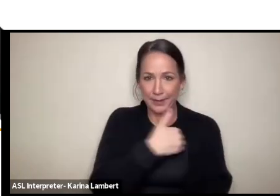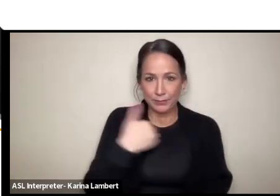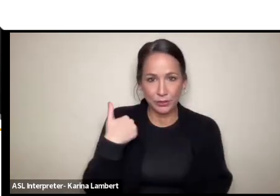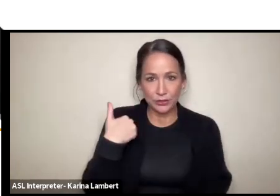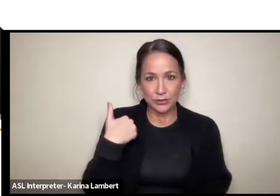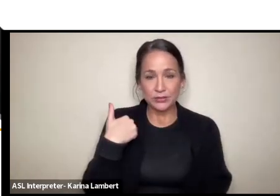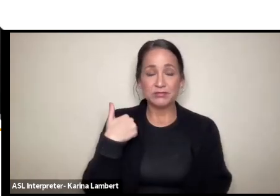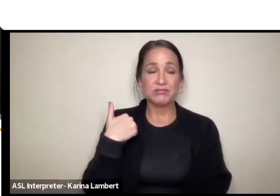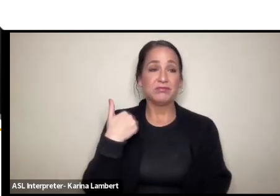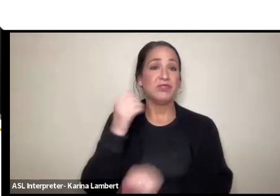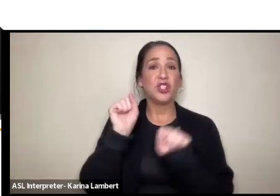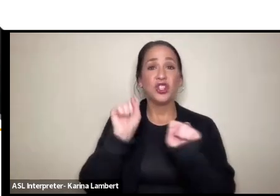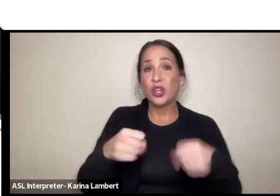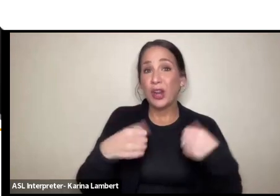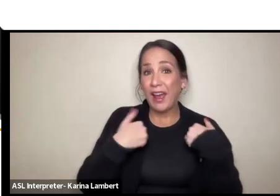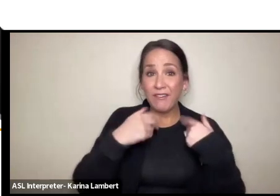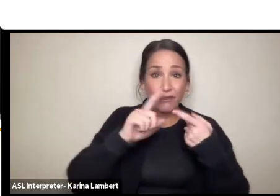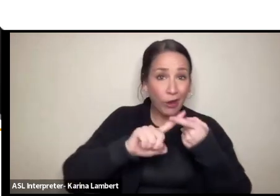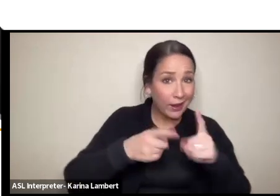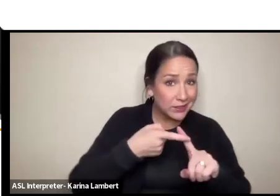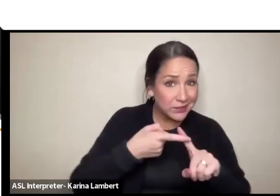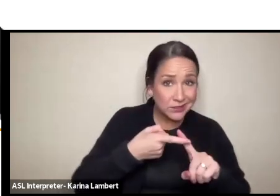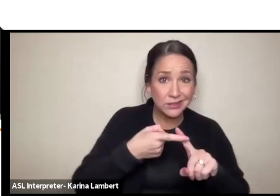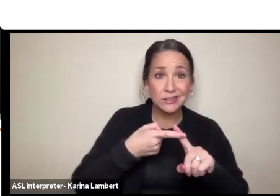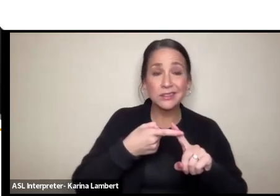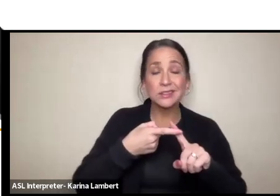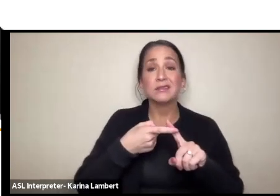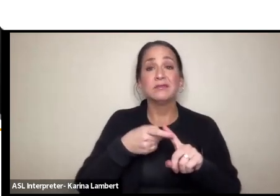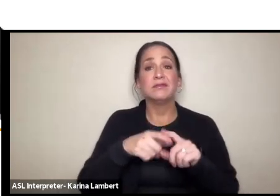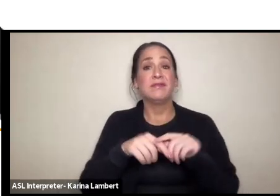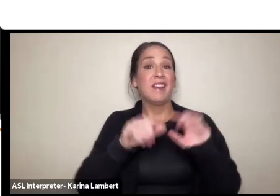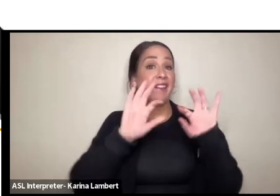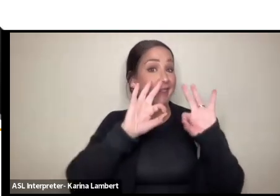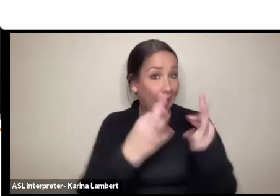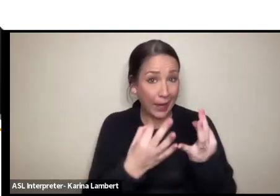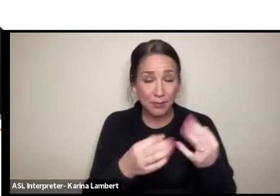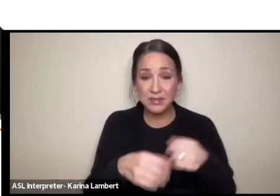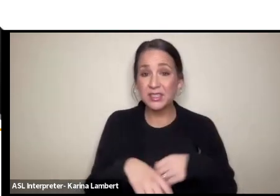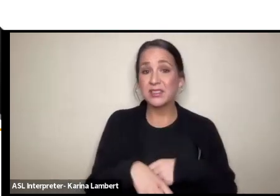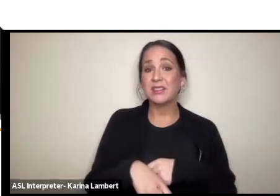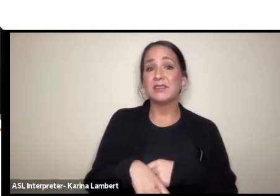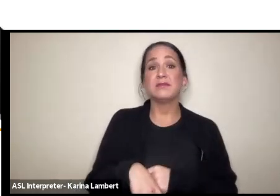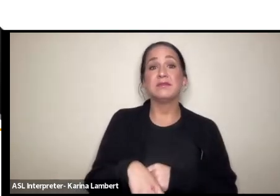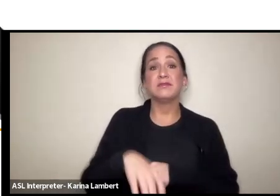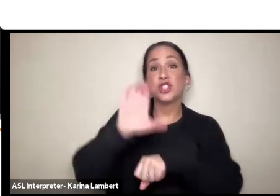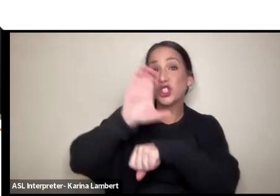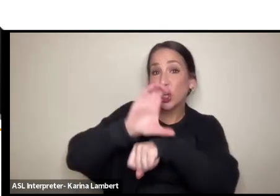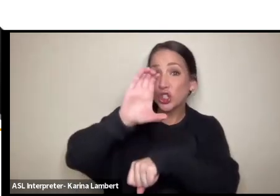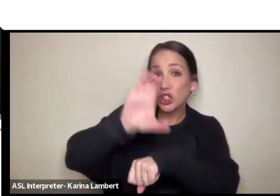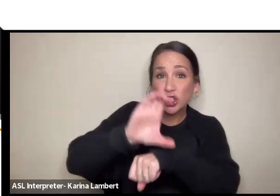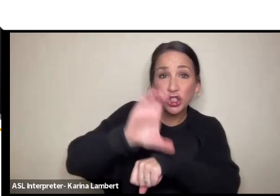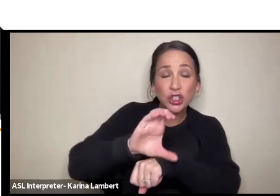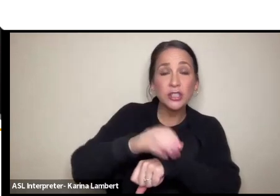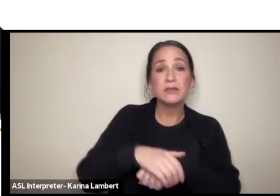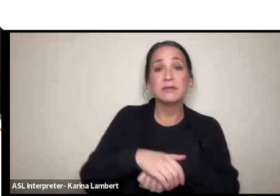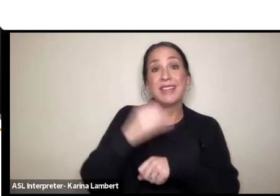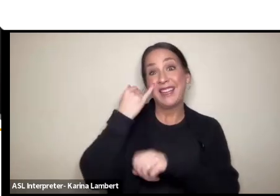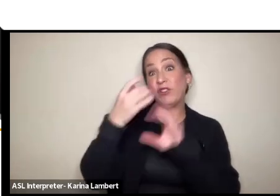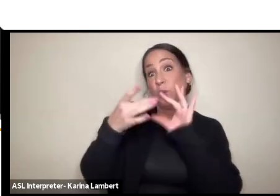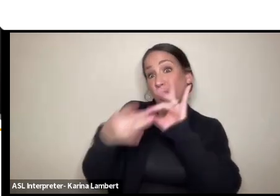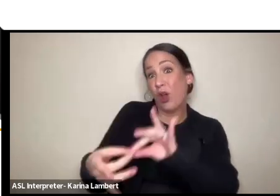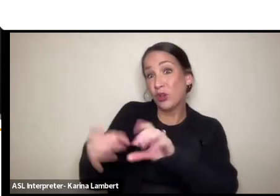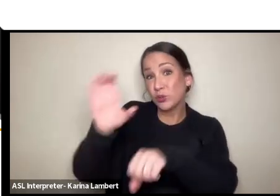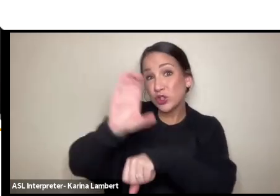can be friends in addition to family members, and they can be church, if you belong to a church